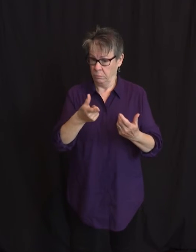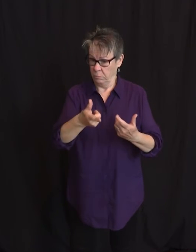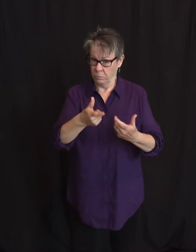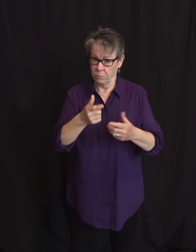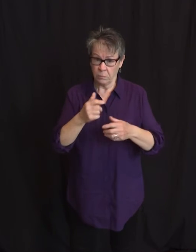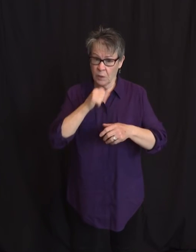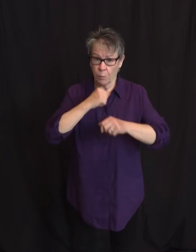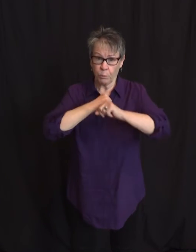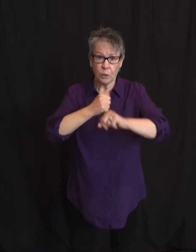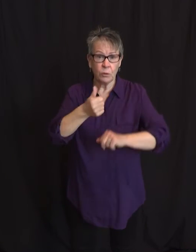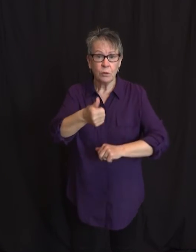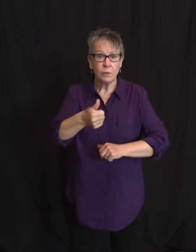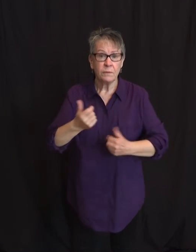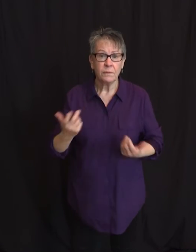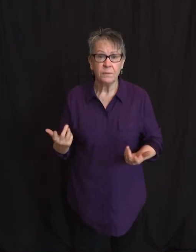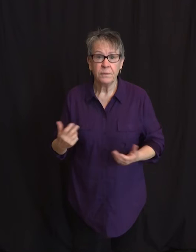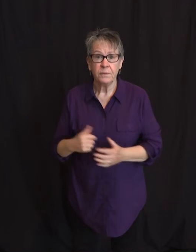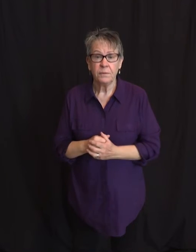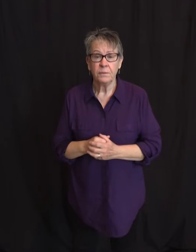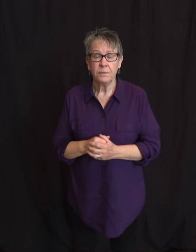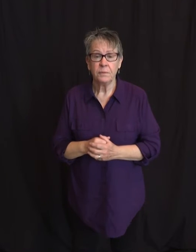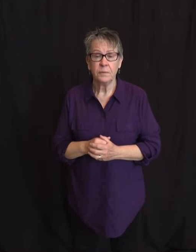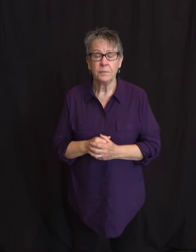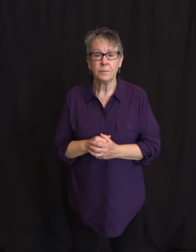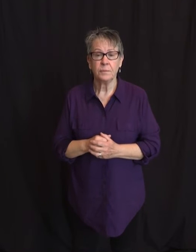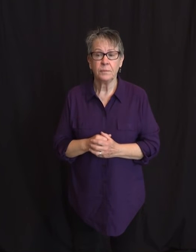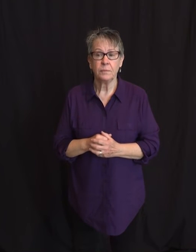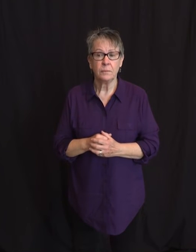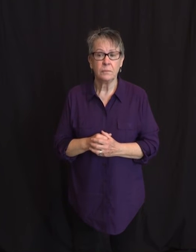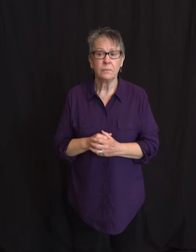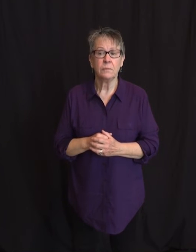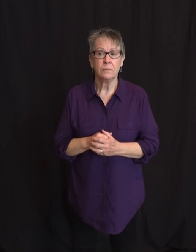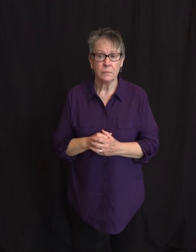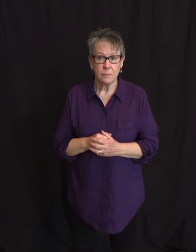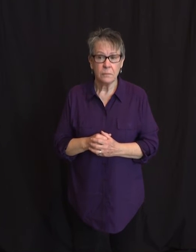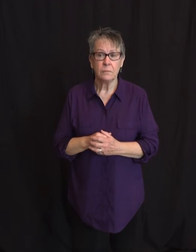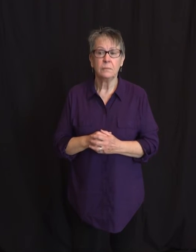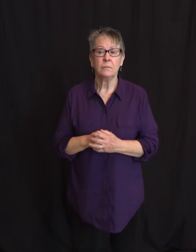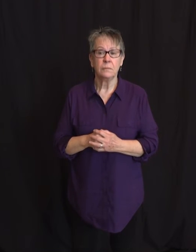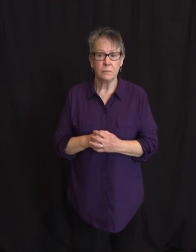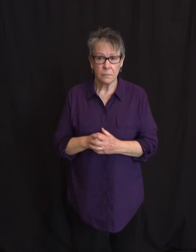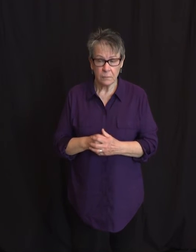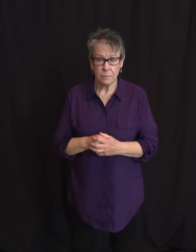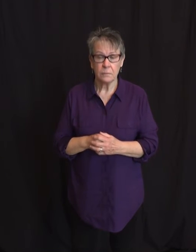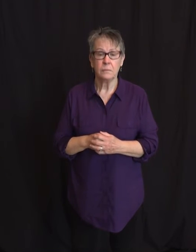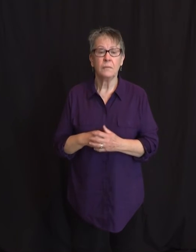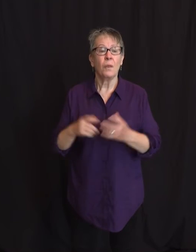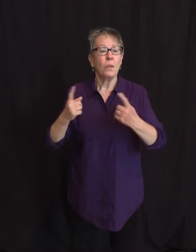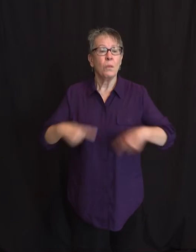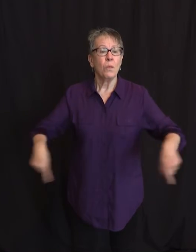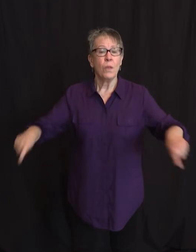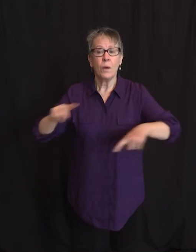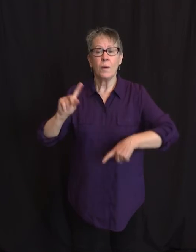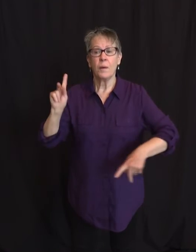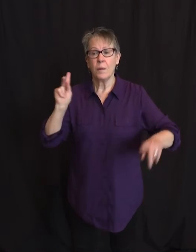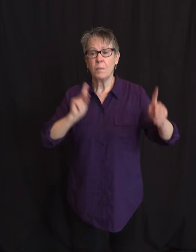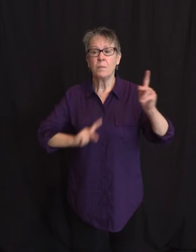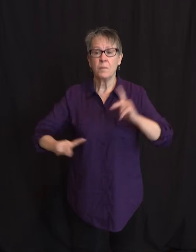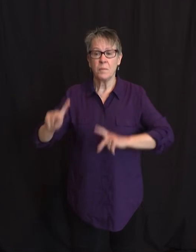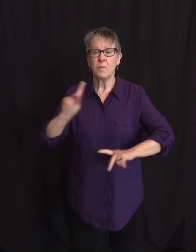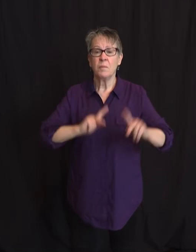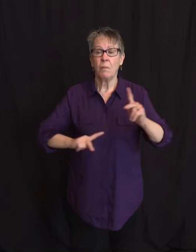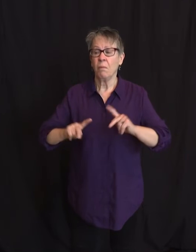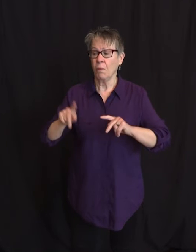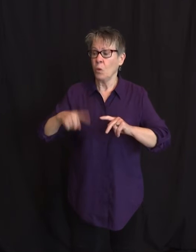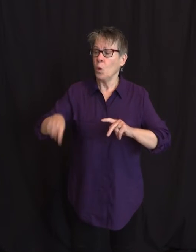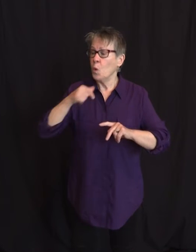based on some theory, some myth, inadvertently let their own guard down and therefore let the guard down of the rest of us.